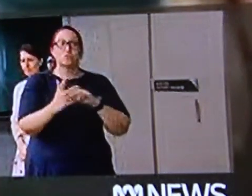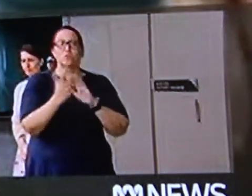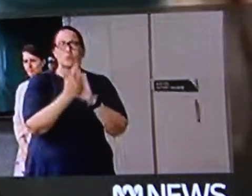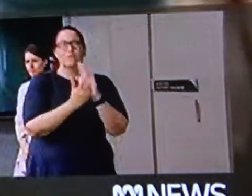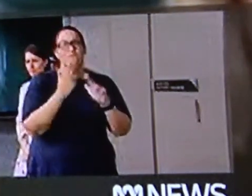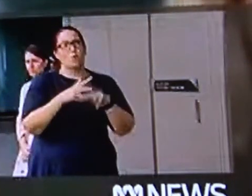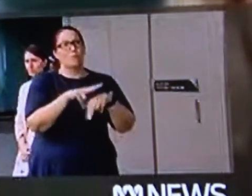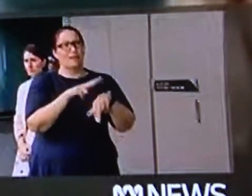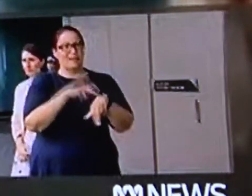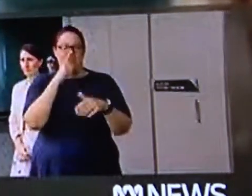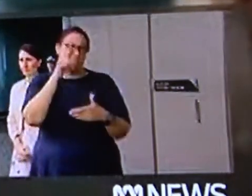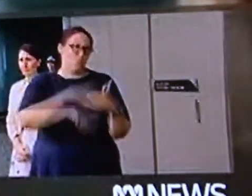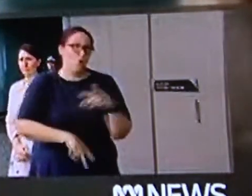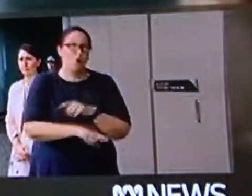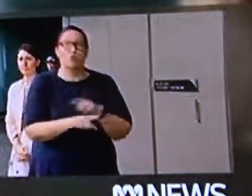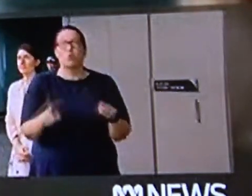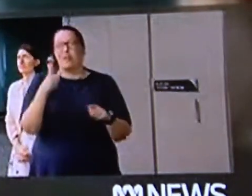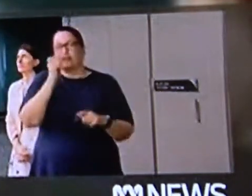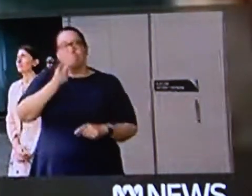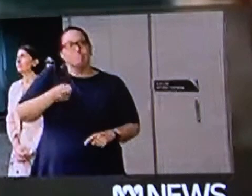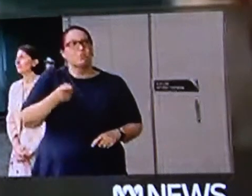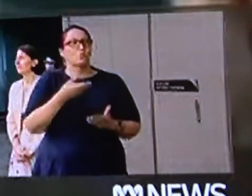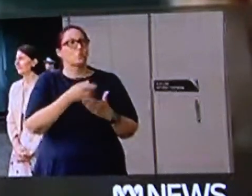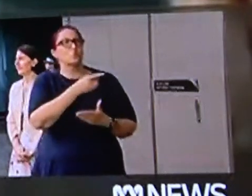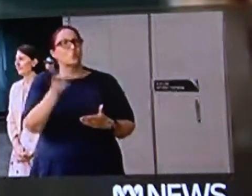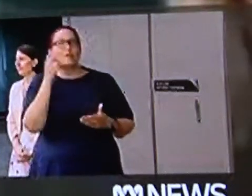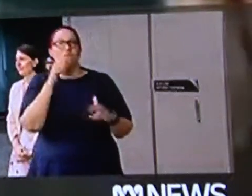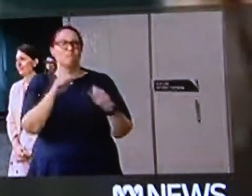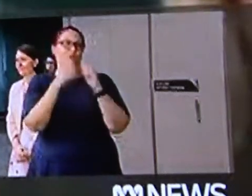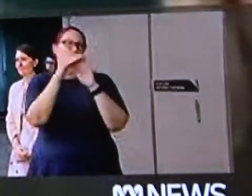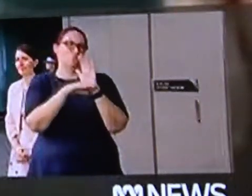of the people of New South Wales, and it's also about protecting the economy. Thank you.